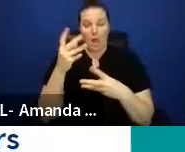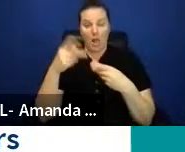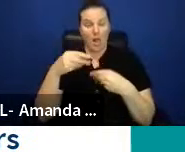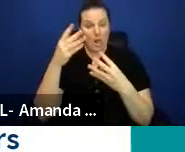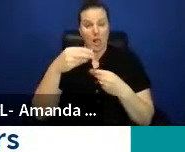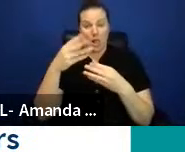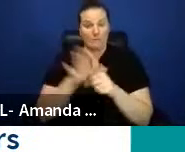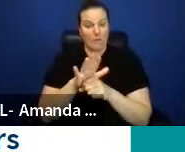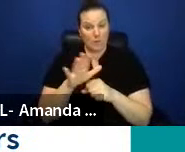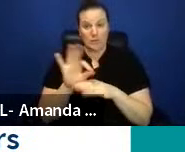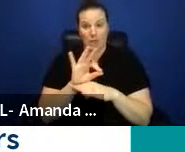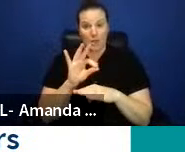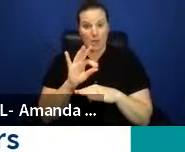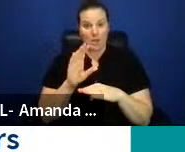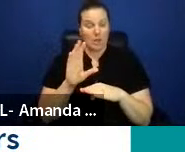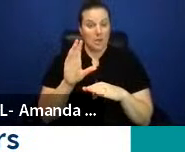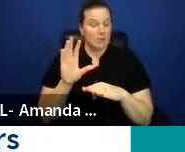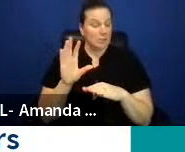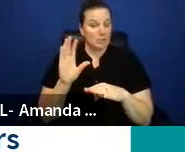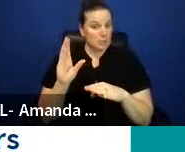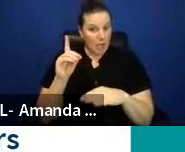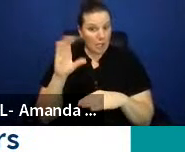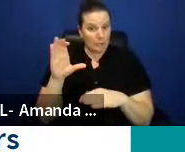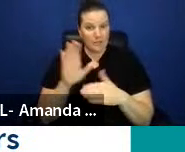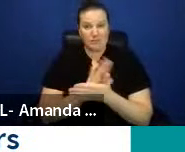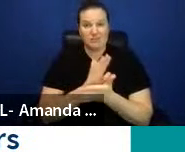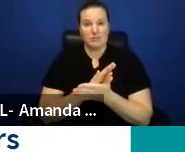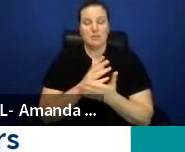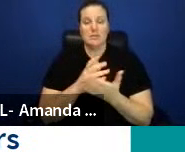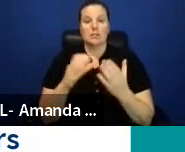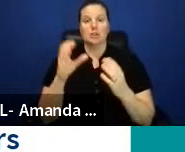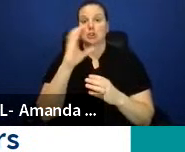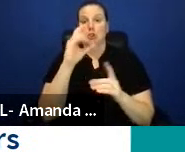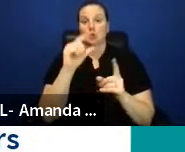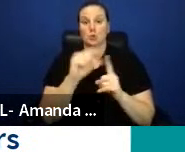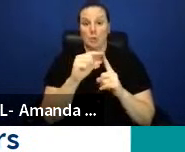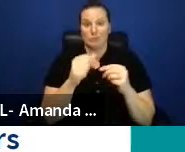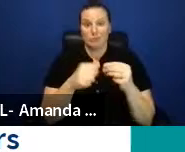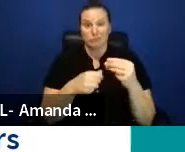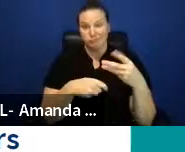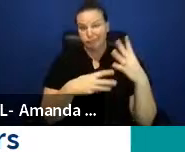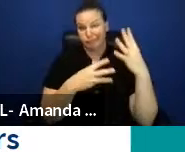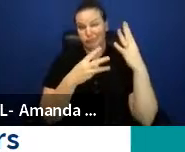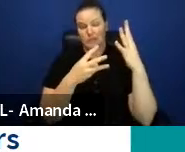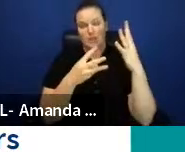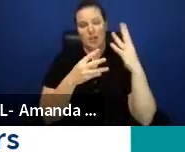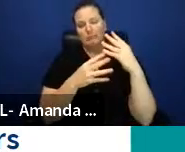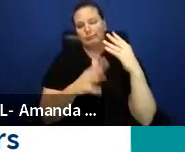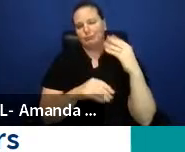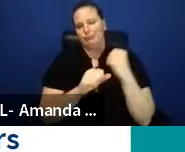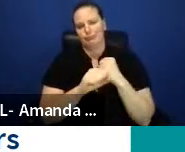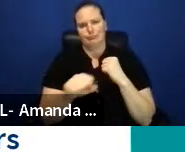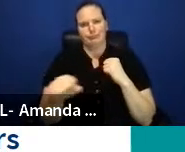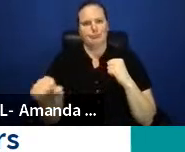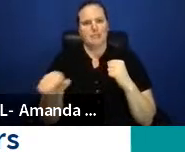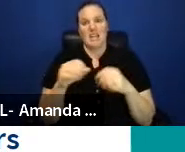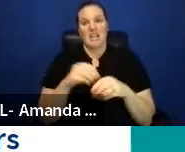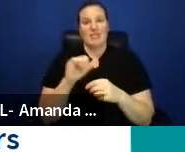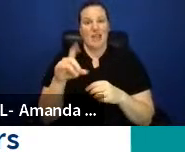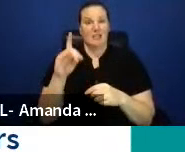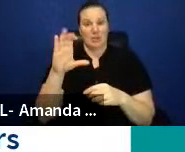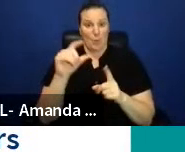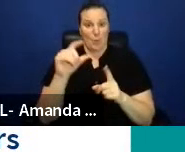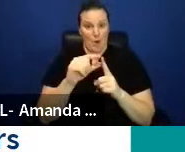entire document, you can get online, type in a search word, and it will tell you everywhere in the document